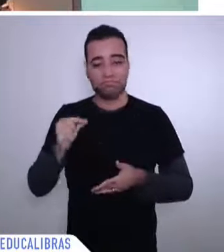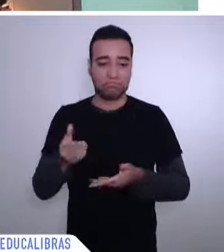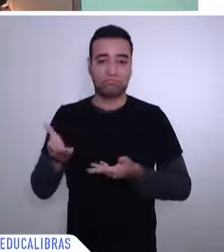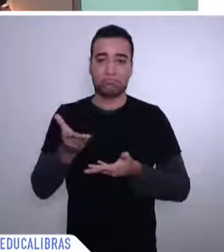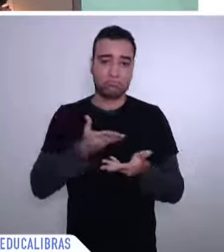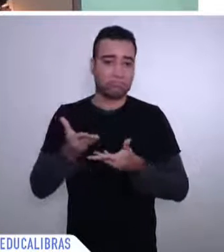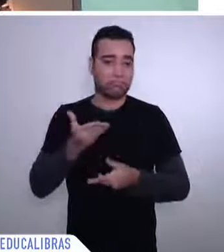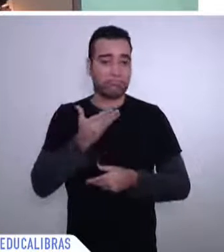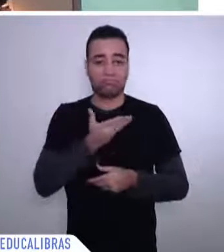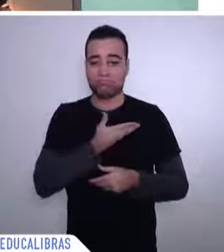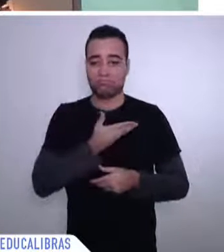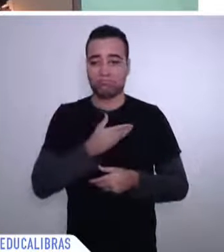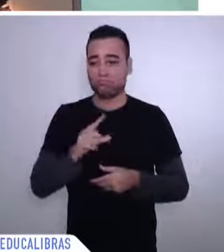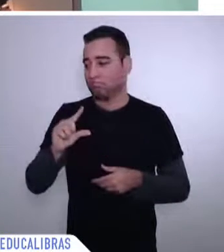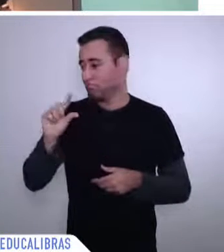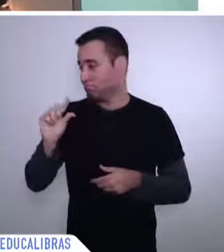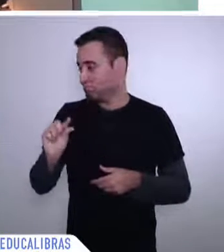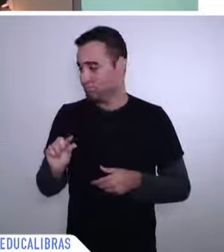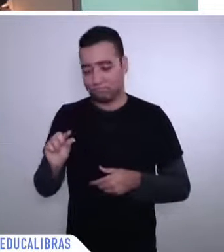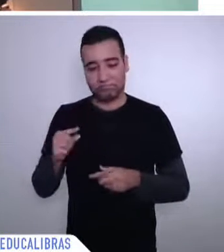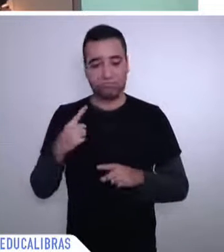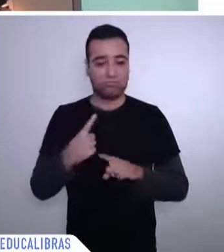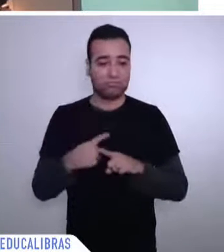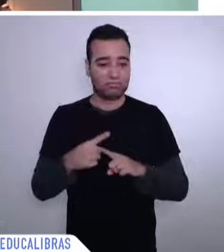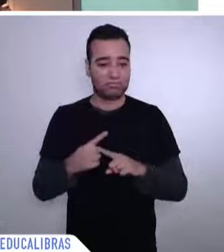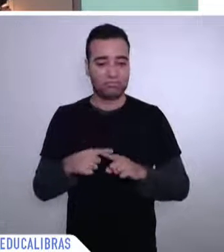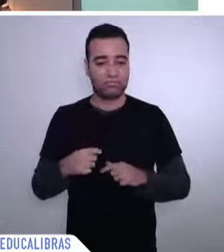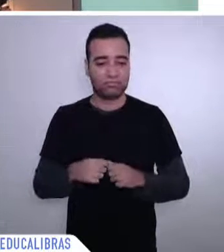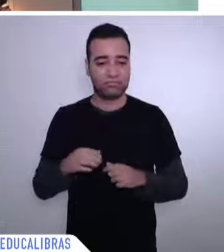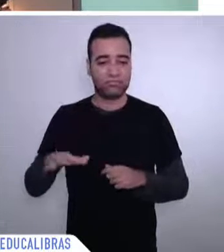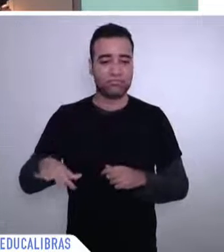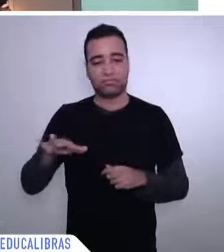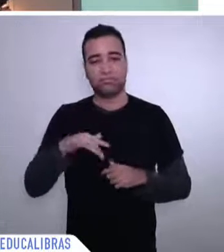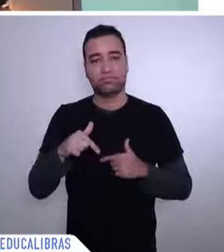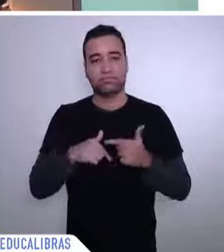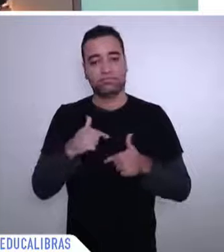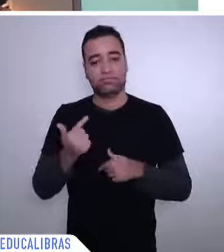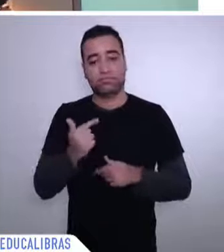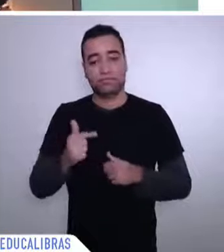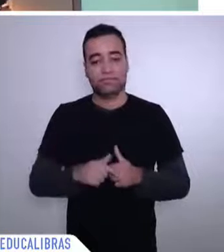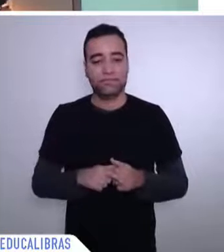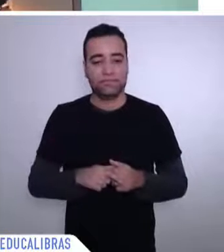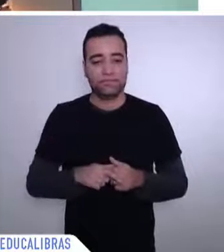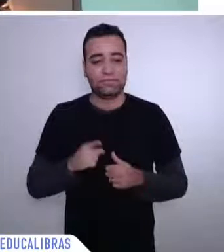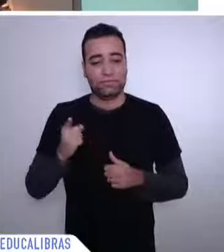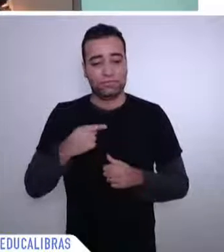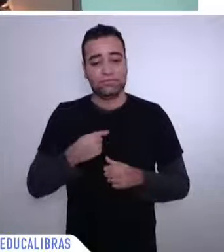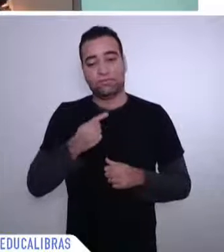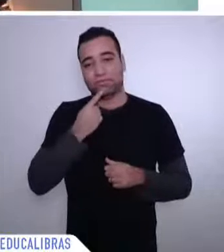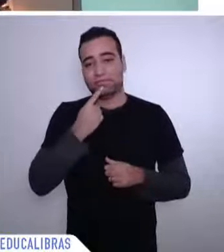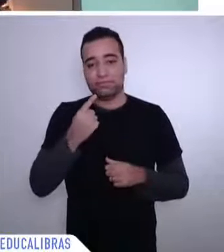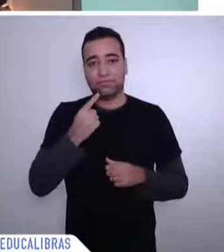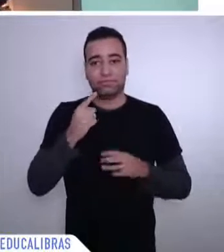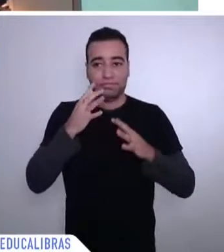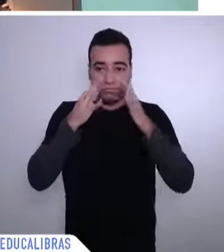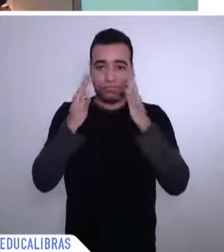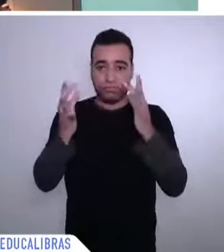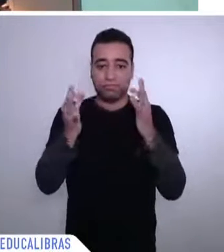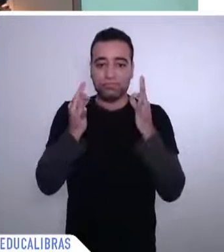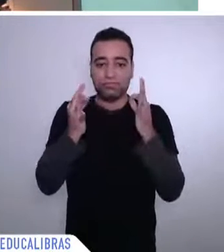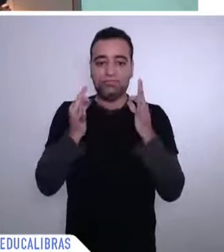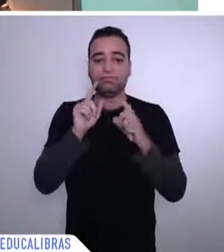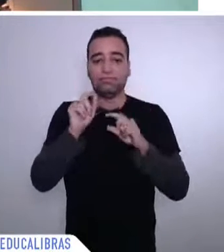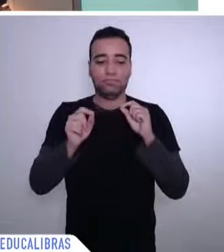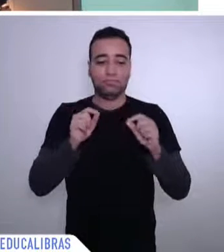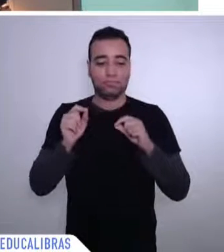with the employers are minimum. The exchange with co-workers are minimal. We don't have a fixed place to work. So what I'd